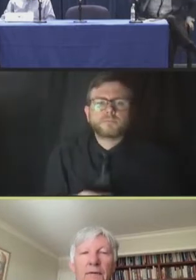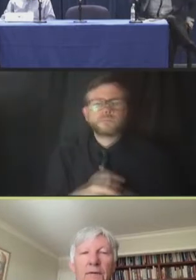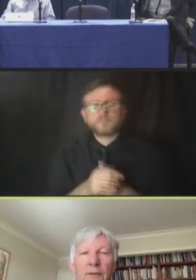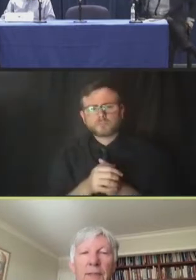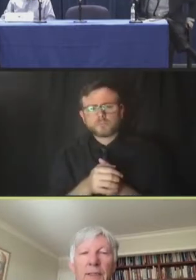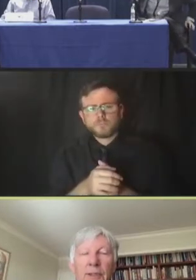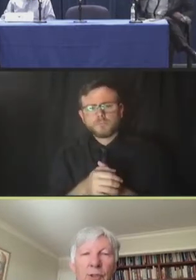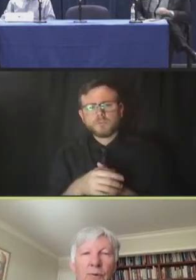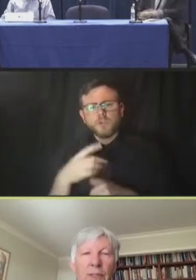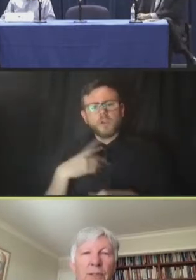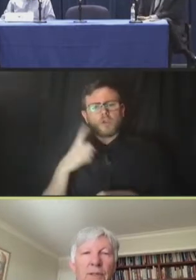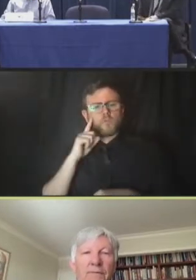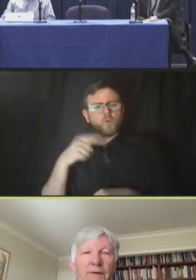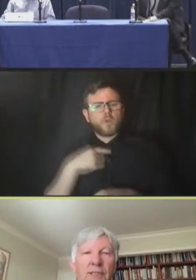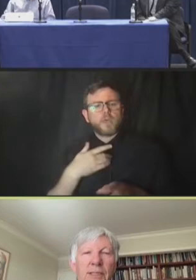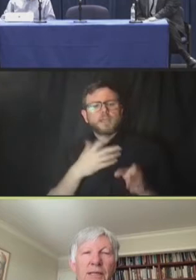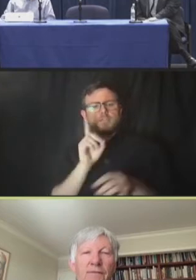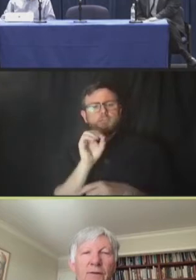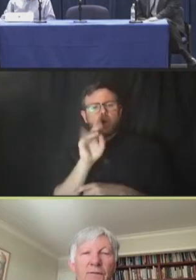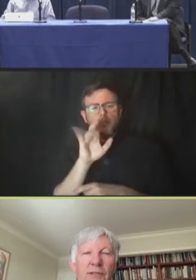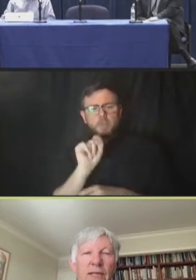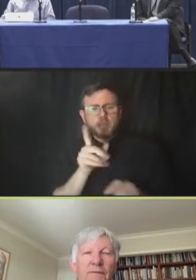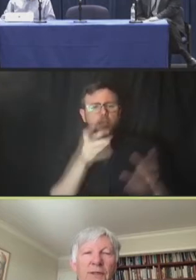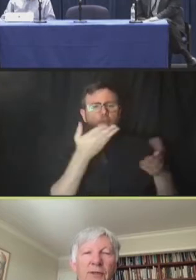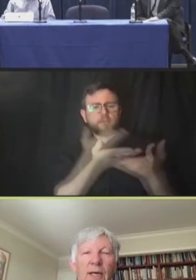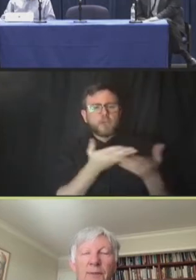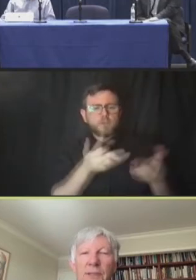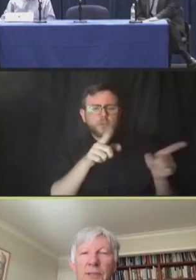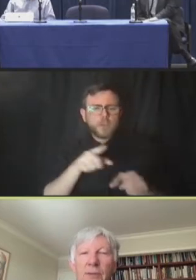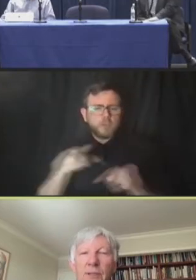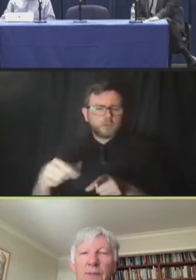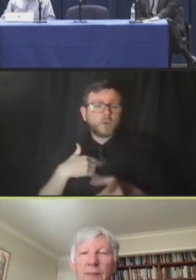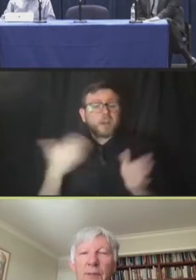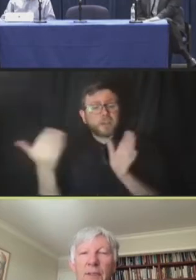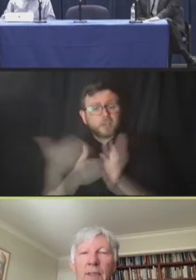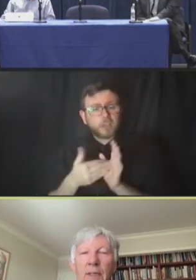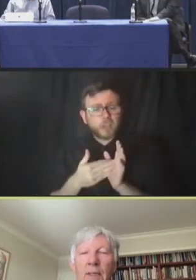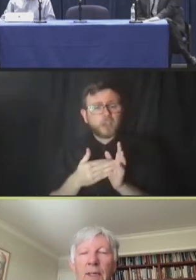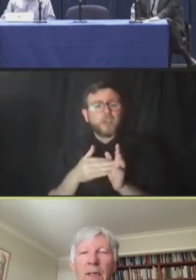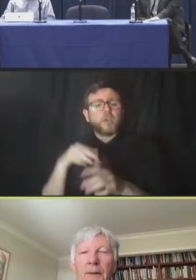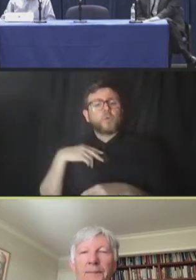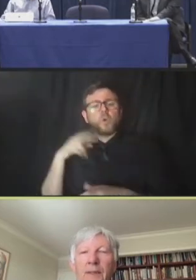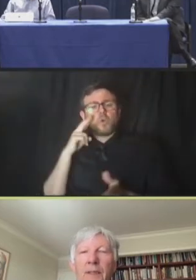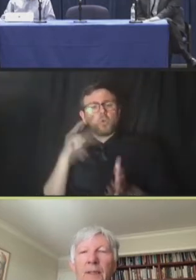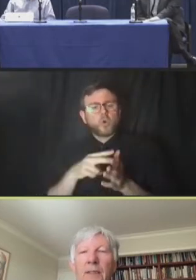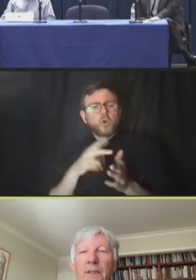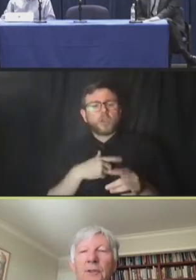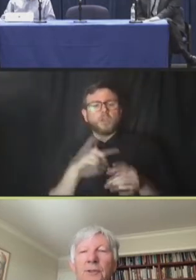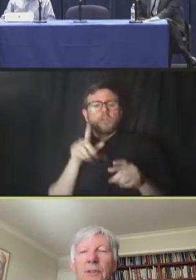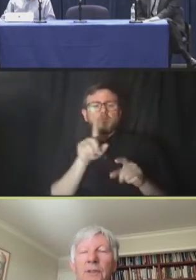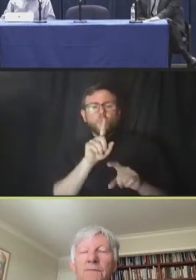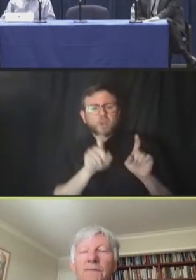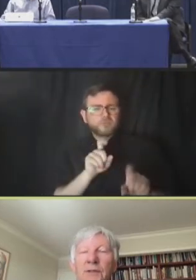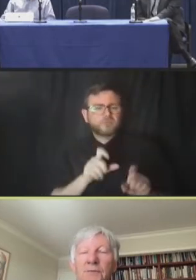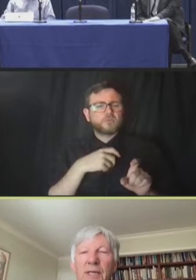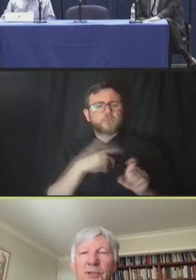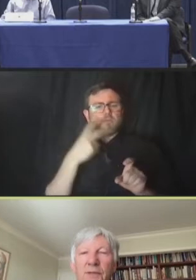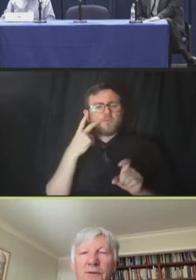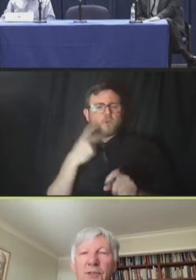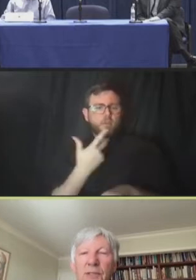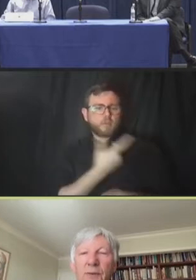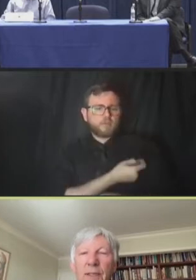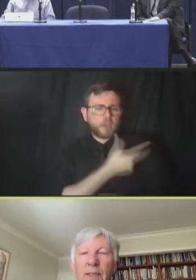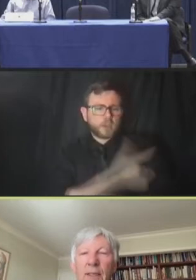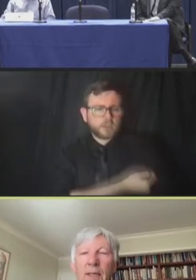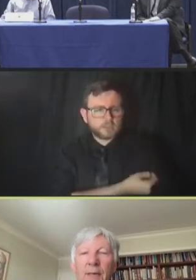again, looking at this question, vaccines have harmful side effects that are not being disclosed to the public. There's a very substantial